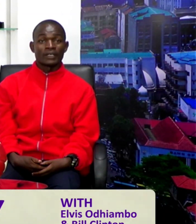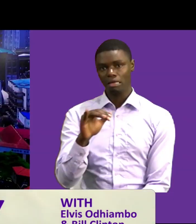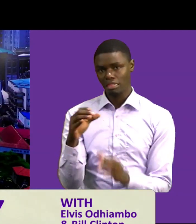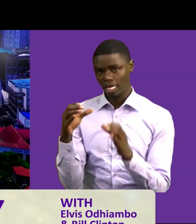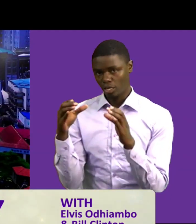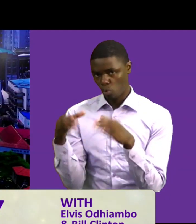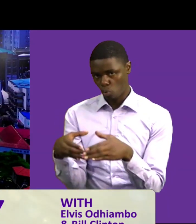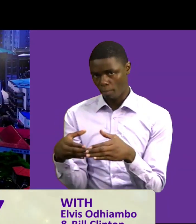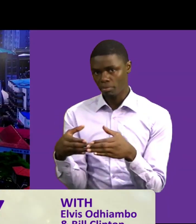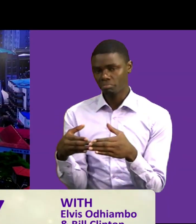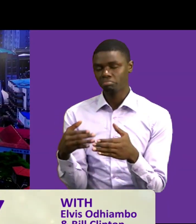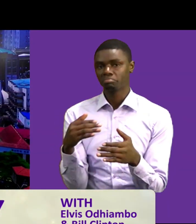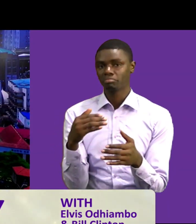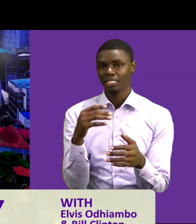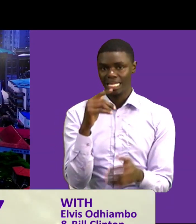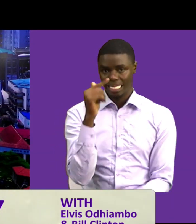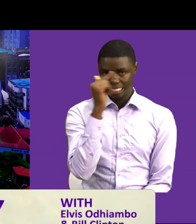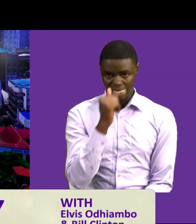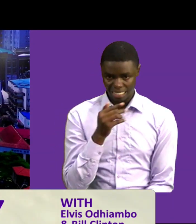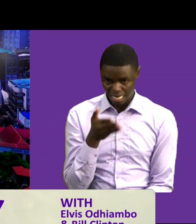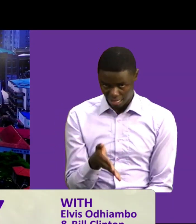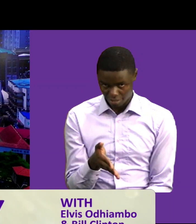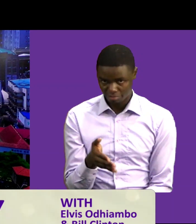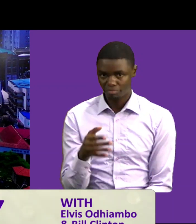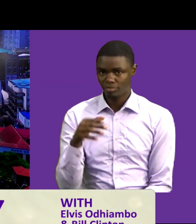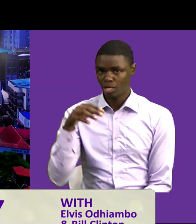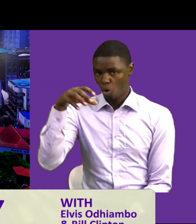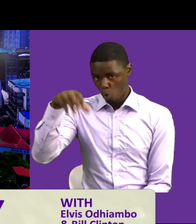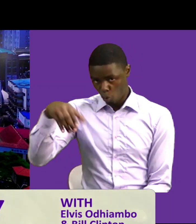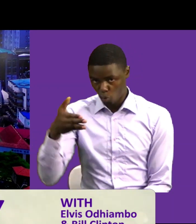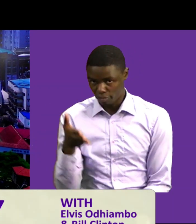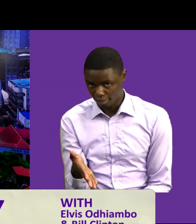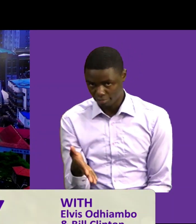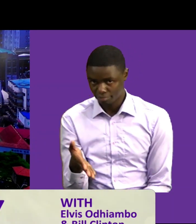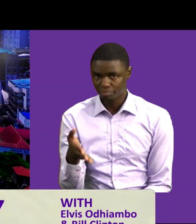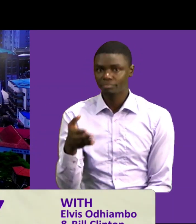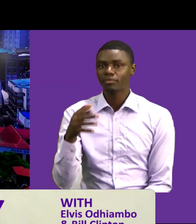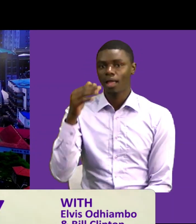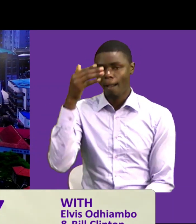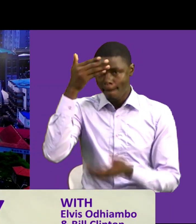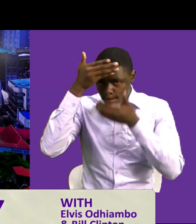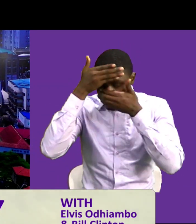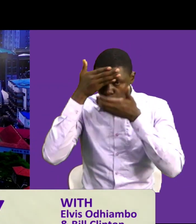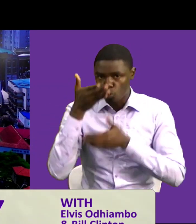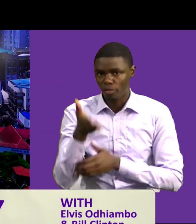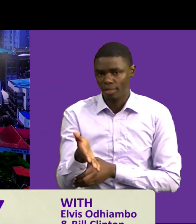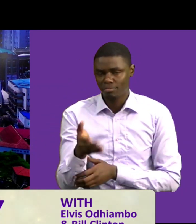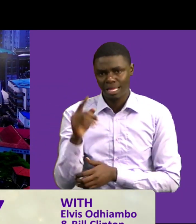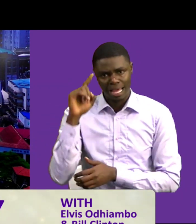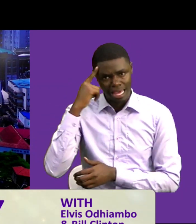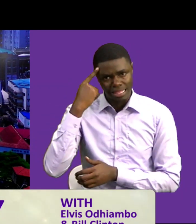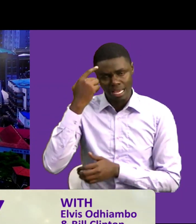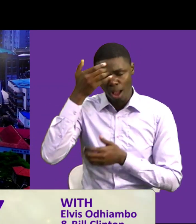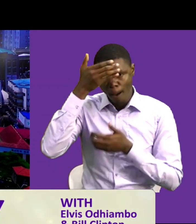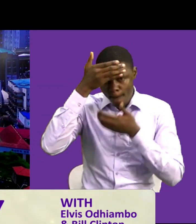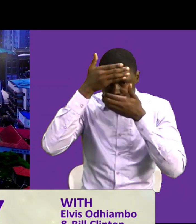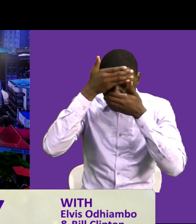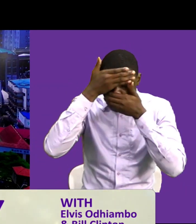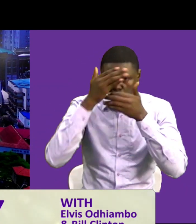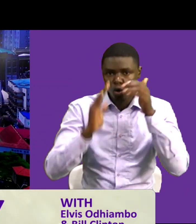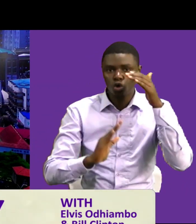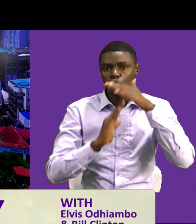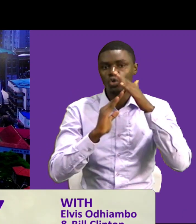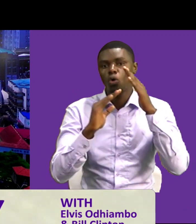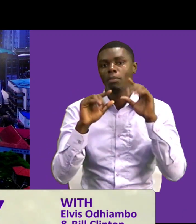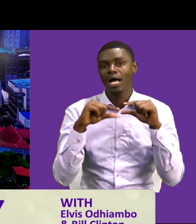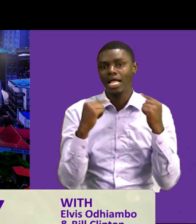group there's Tanzania, then there's DR Congo, then there's Morocco. So I think Morocco will top the